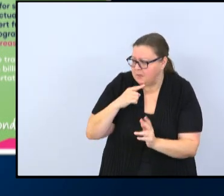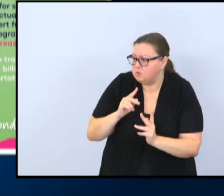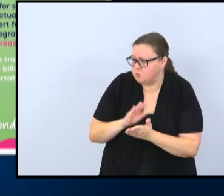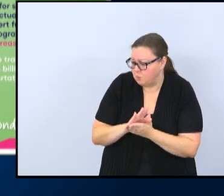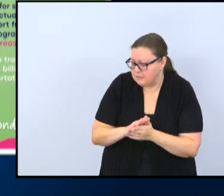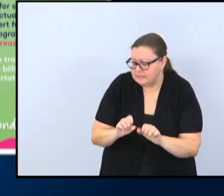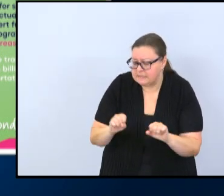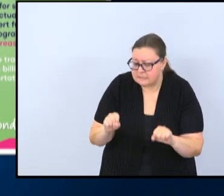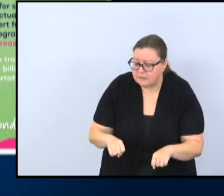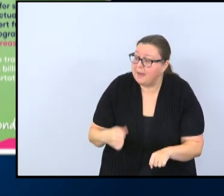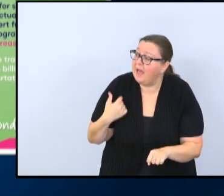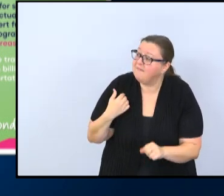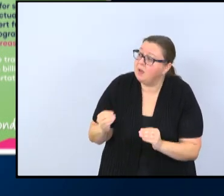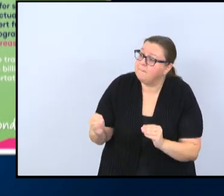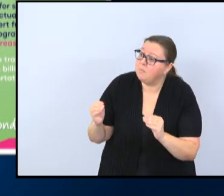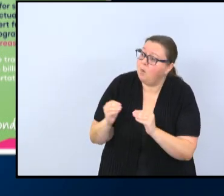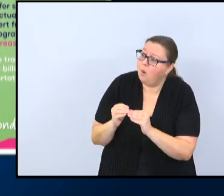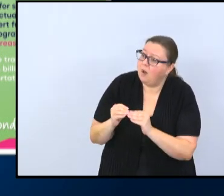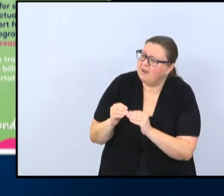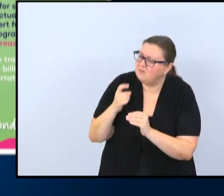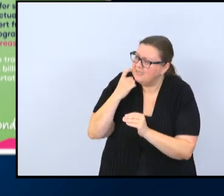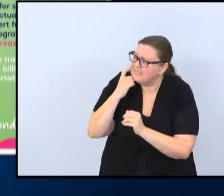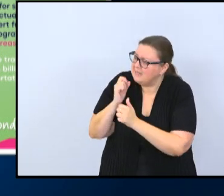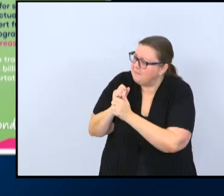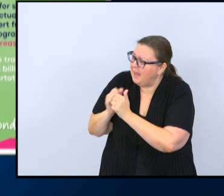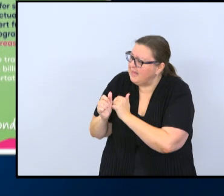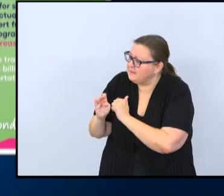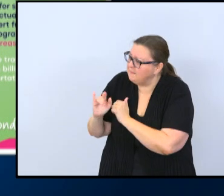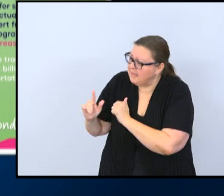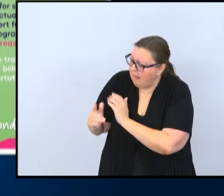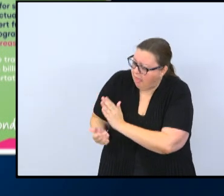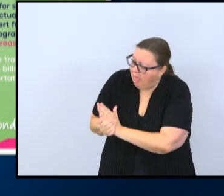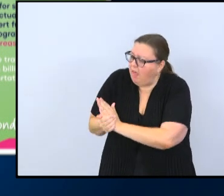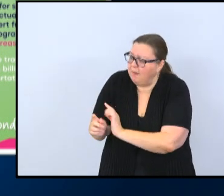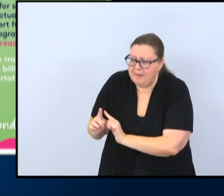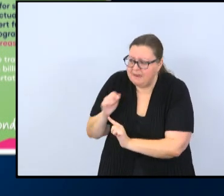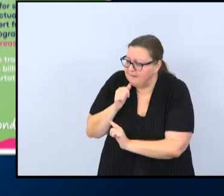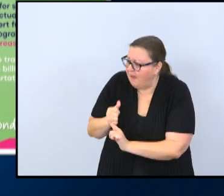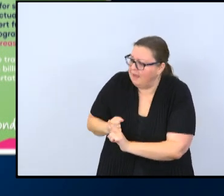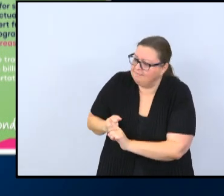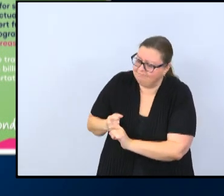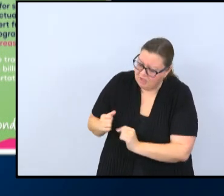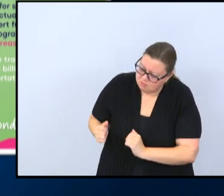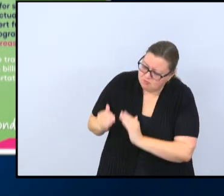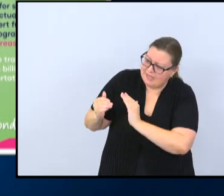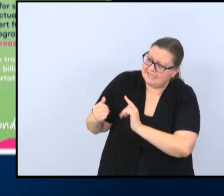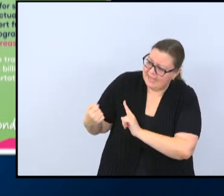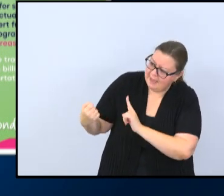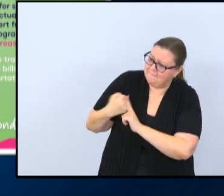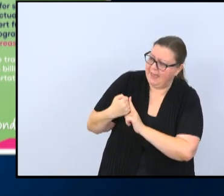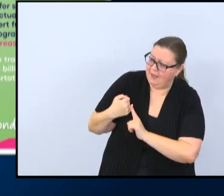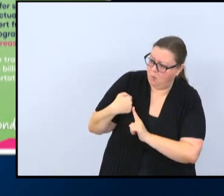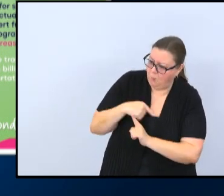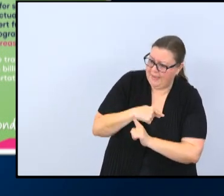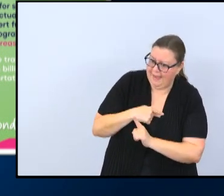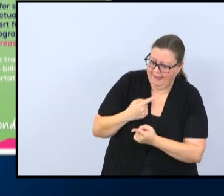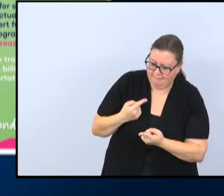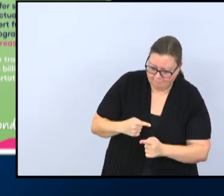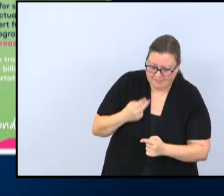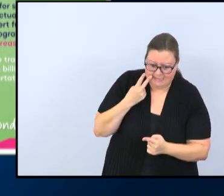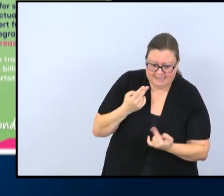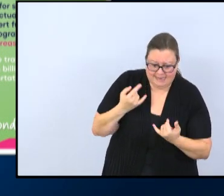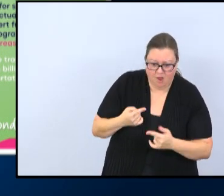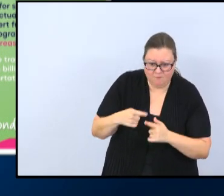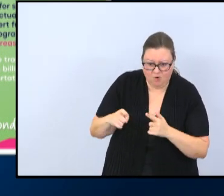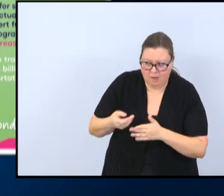school funding last week, but it still does not fully address the impacts districts like Waco ISD have seen from inflation. Our team